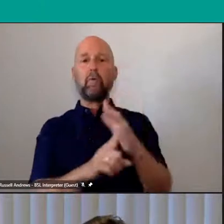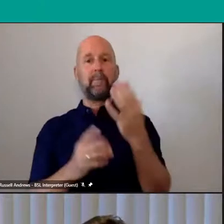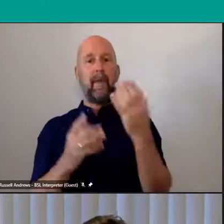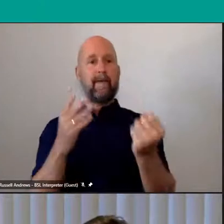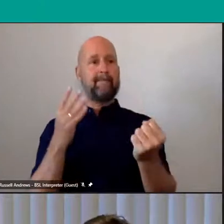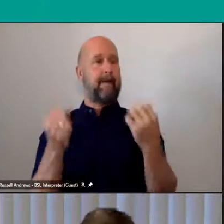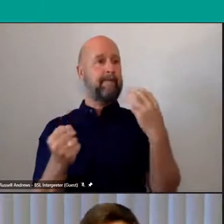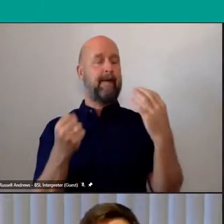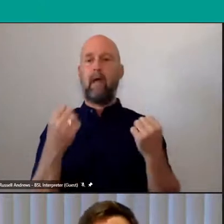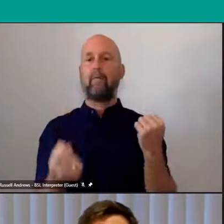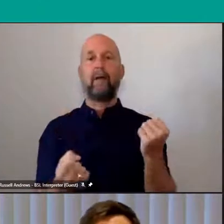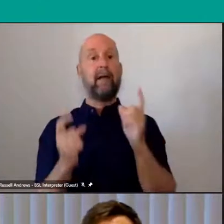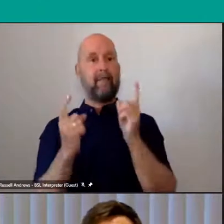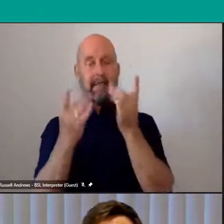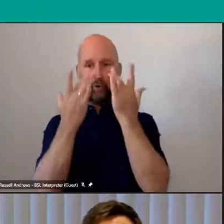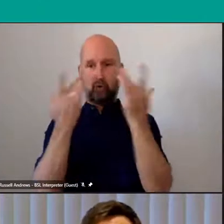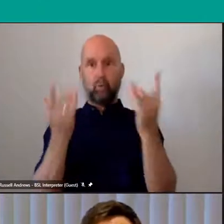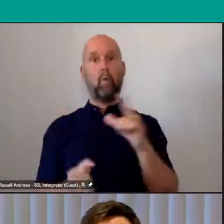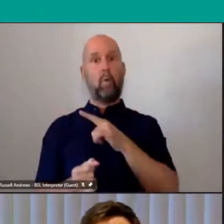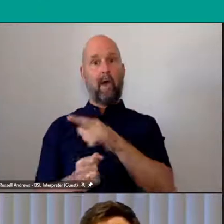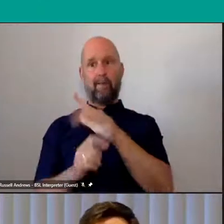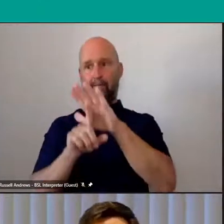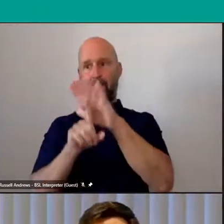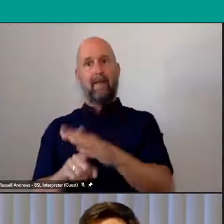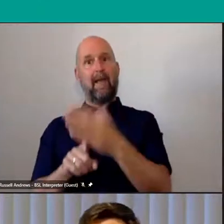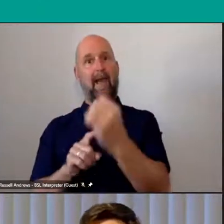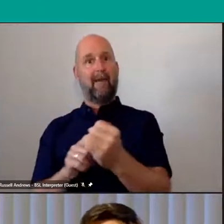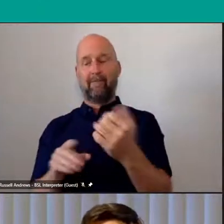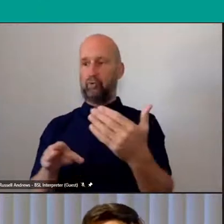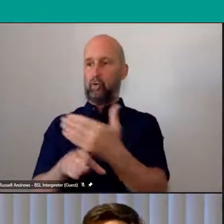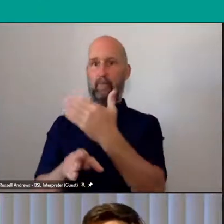explains why that is the case. So